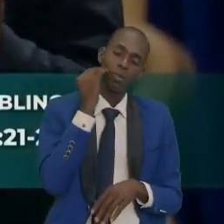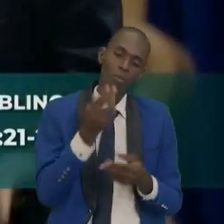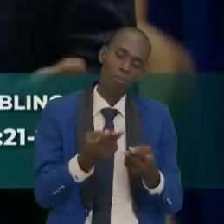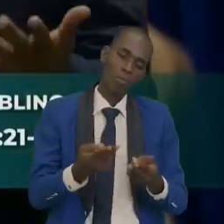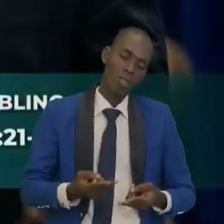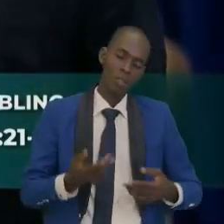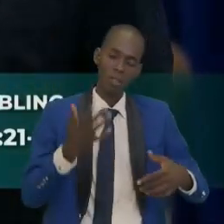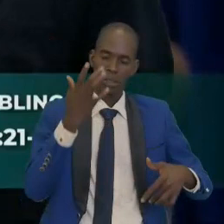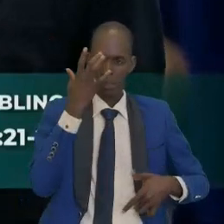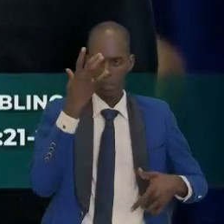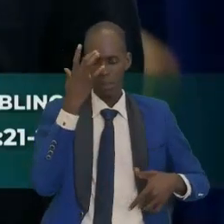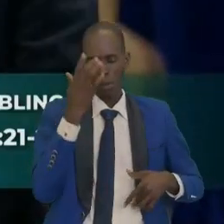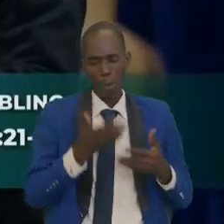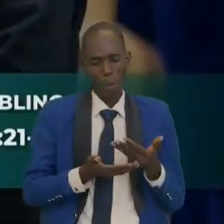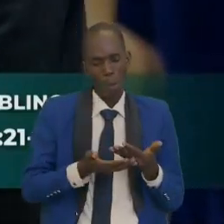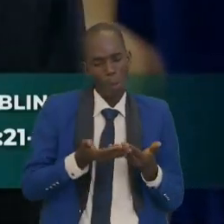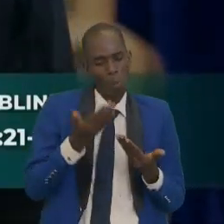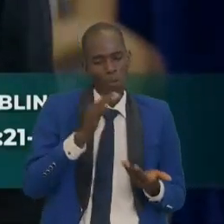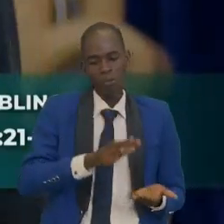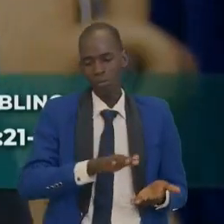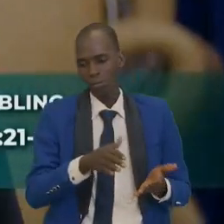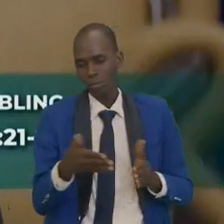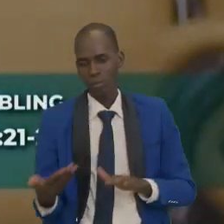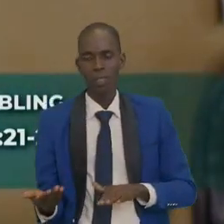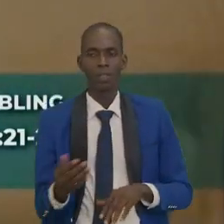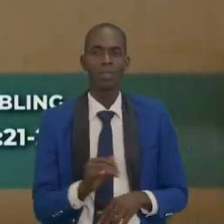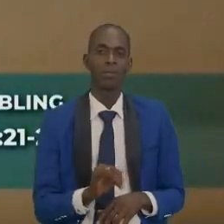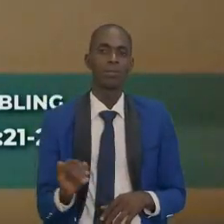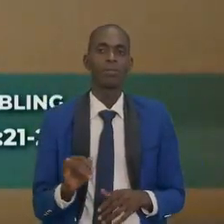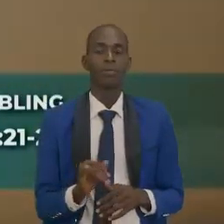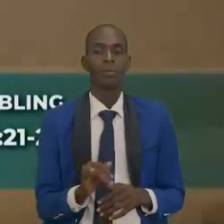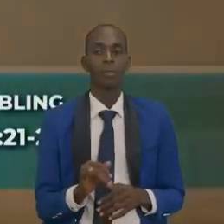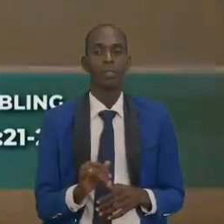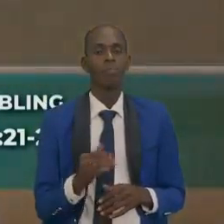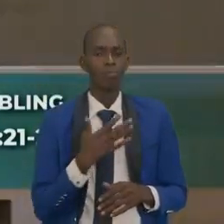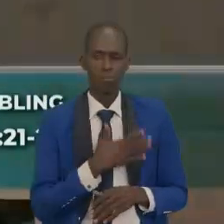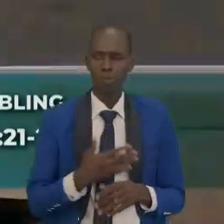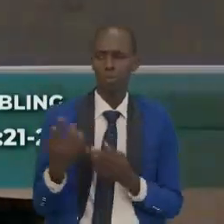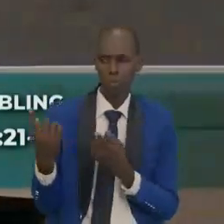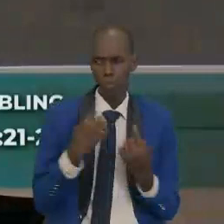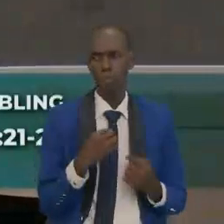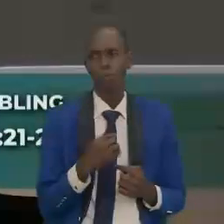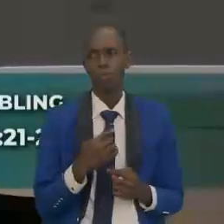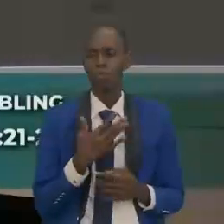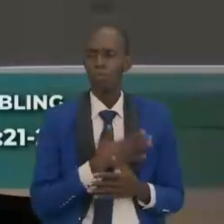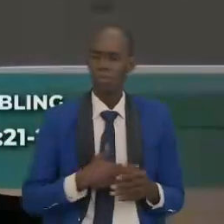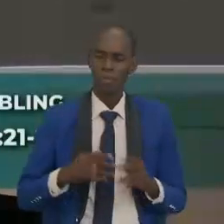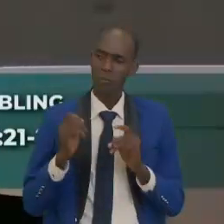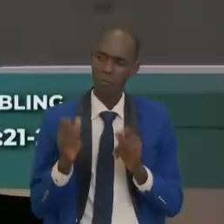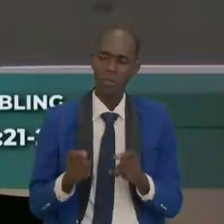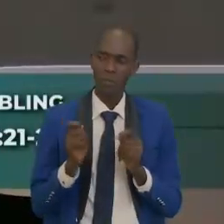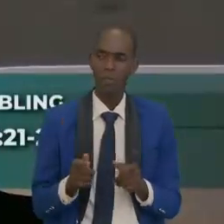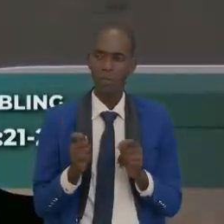about to die peace come very quickly